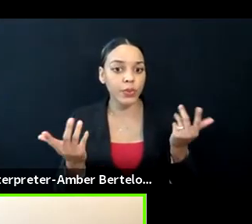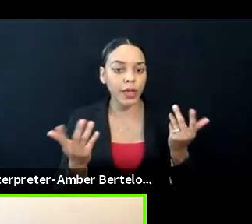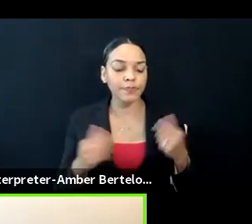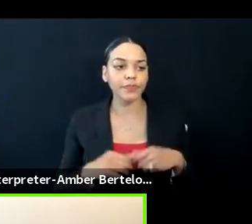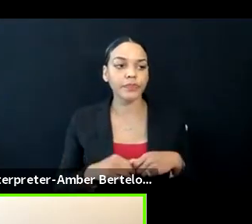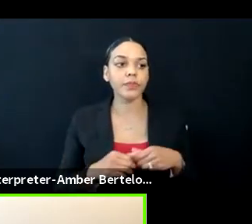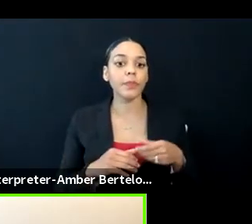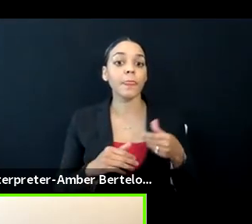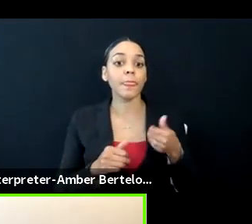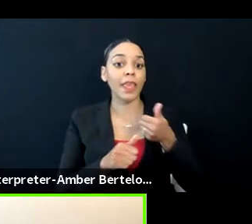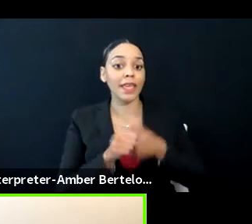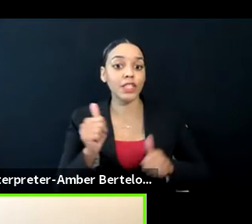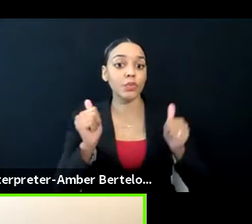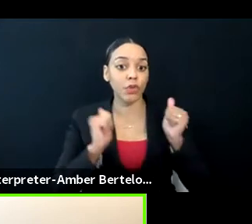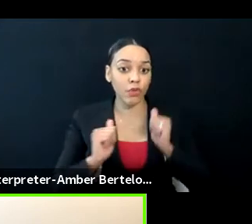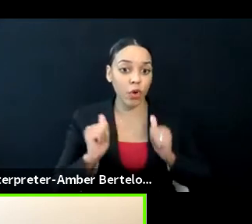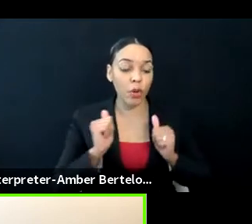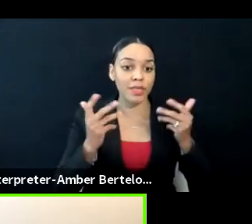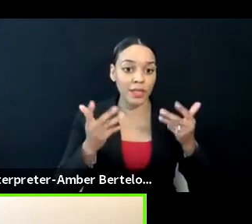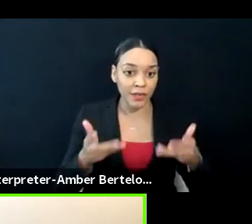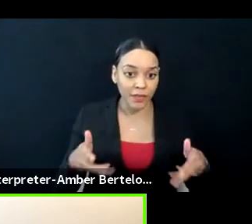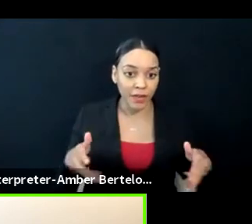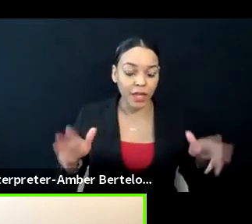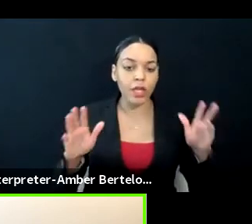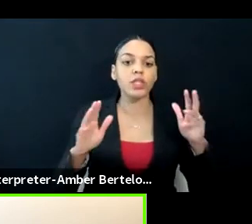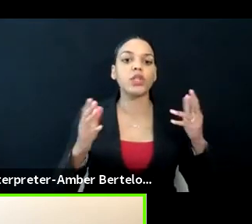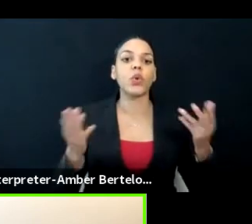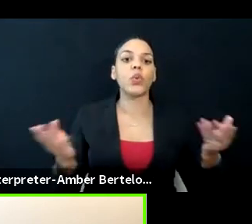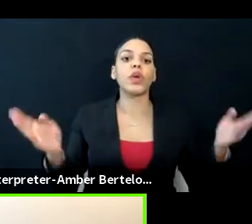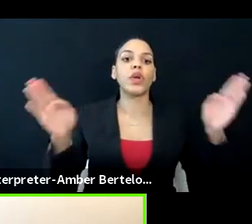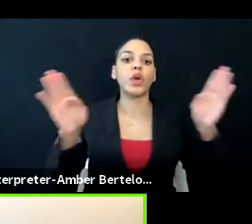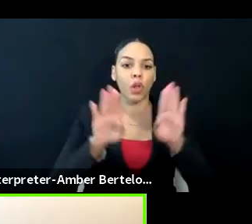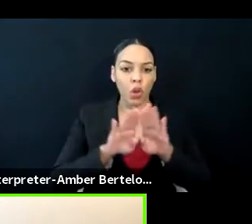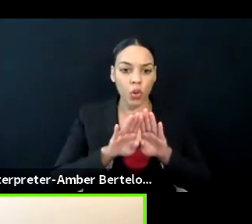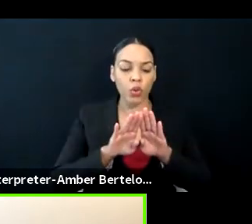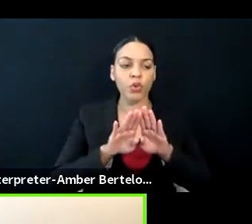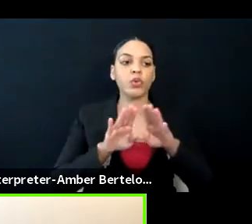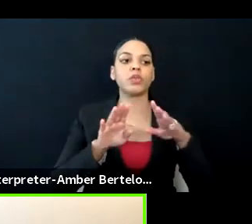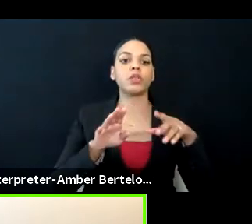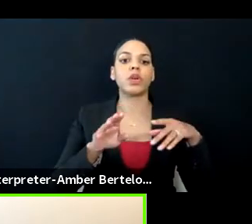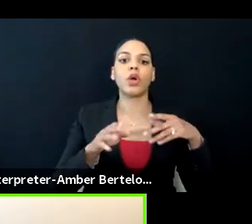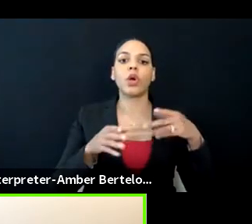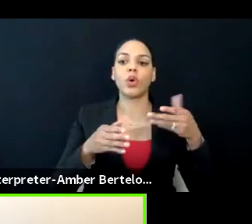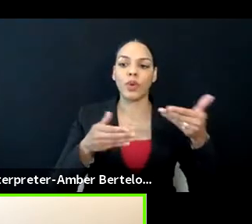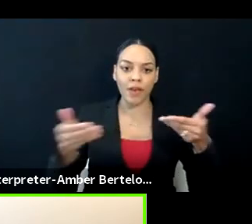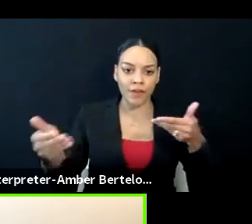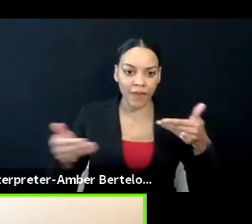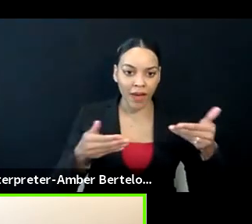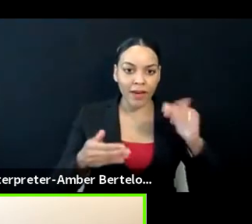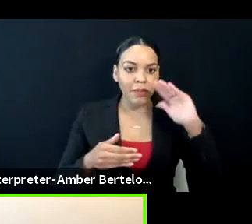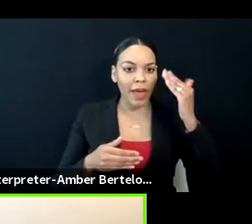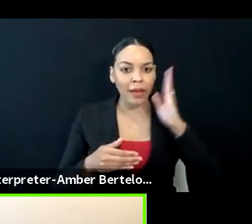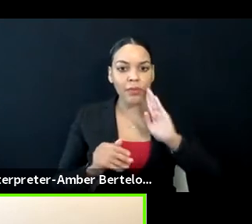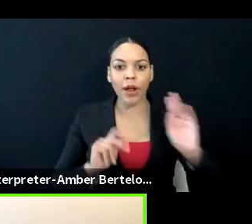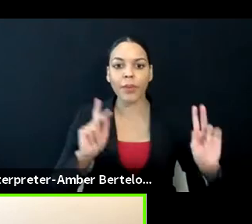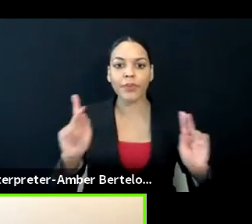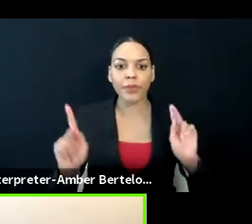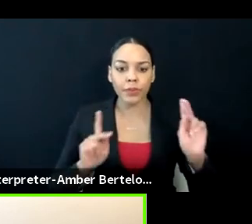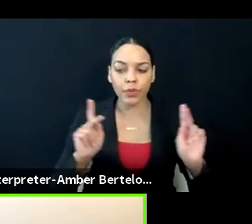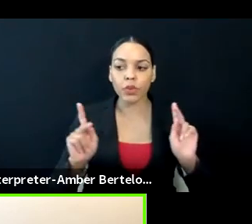each performance, we closed the space off and invited Black and Brown people to stay within the space. And we had a